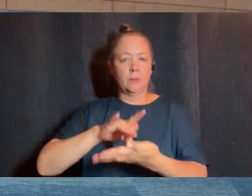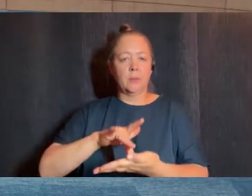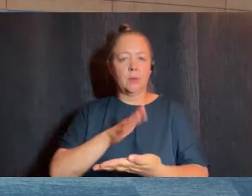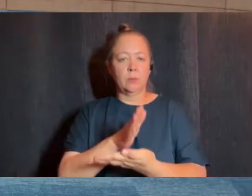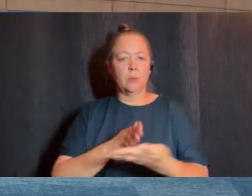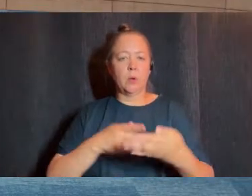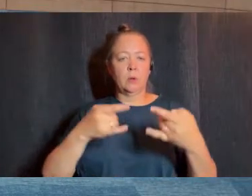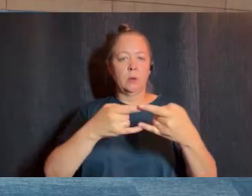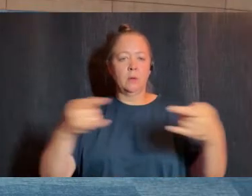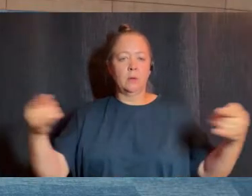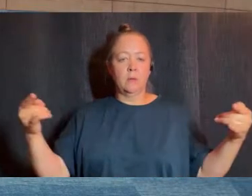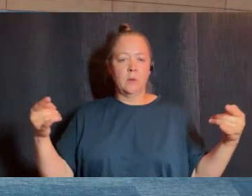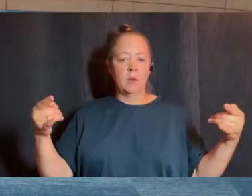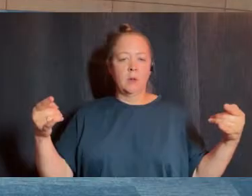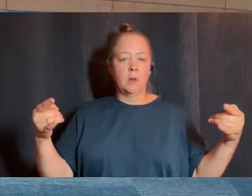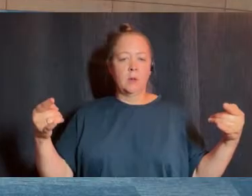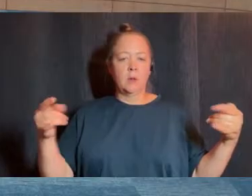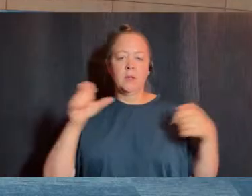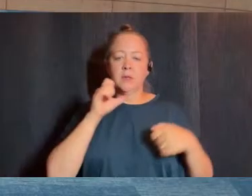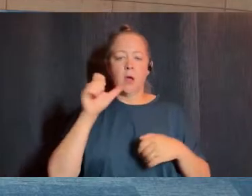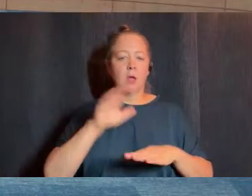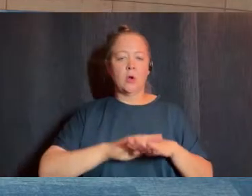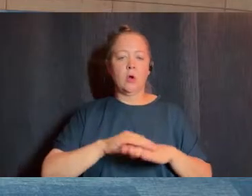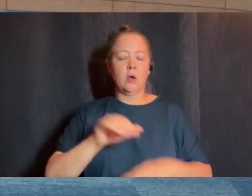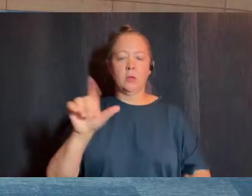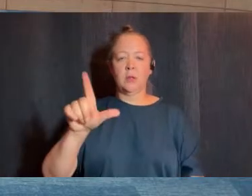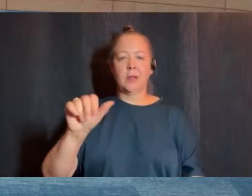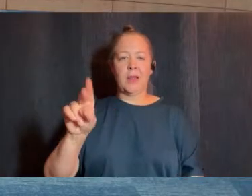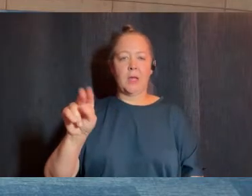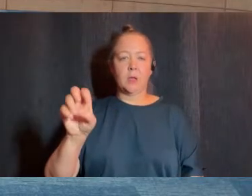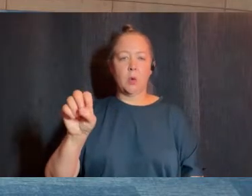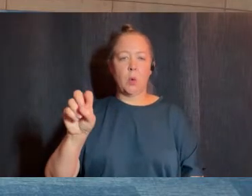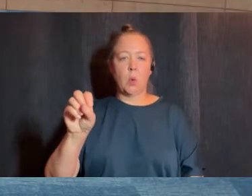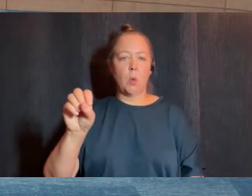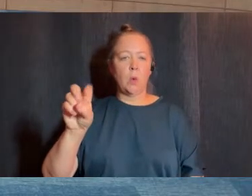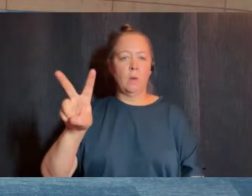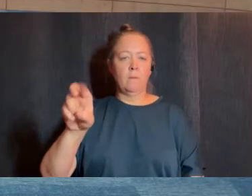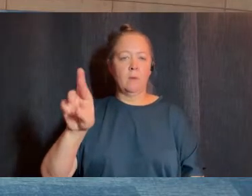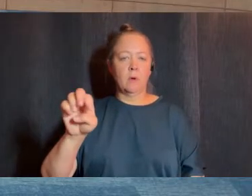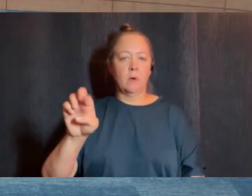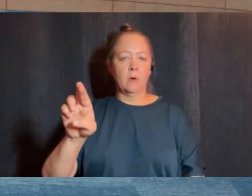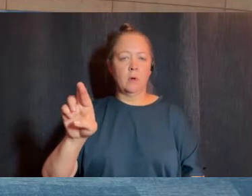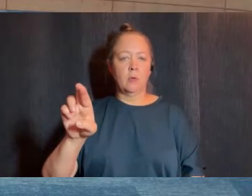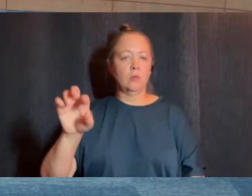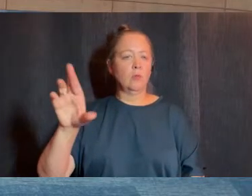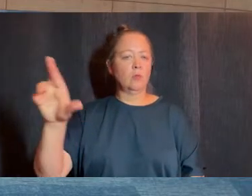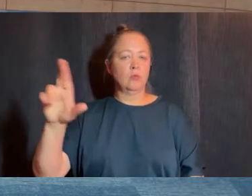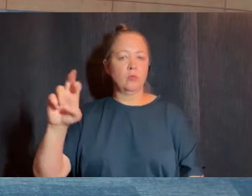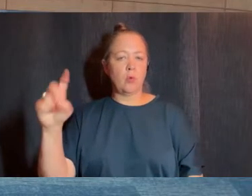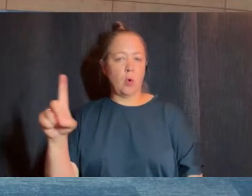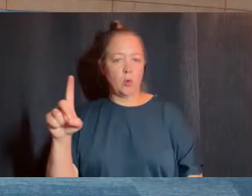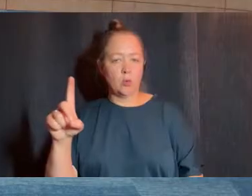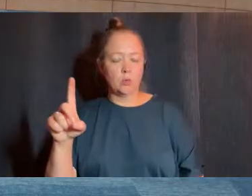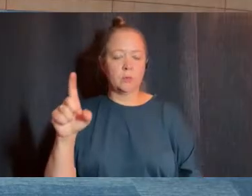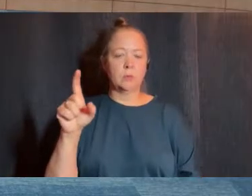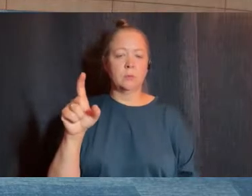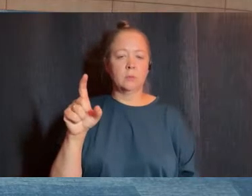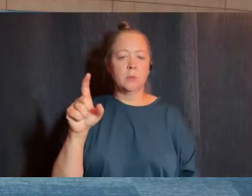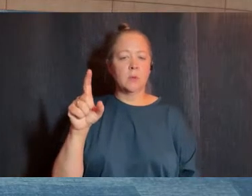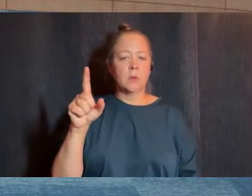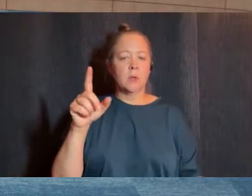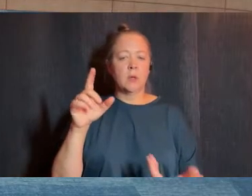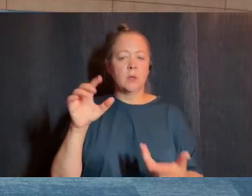Road, that they're still sticking out a little bit. But thank you again. This is truly amazing and a long time coming. We really appreciate the hard work and